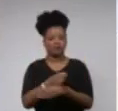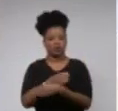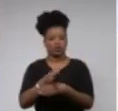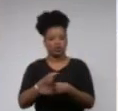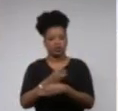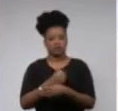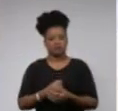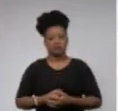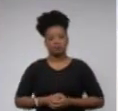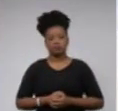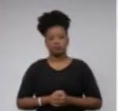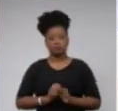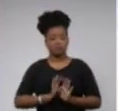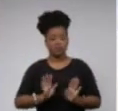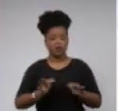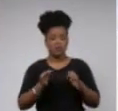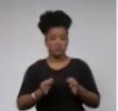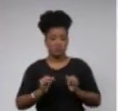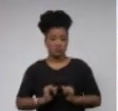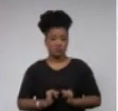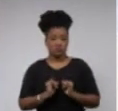With this analysis, of the